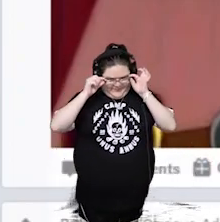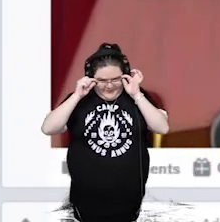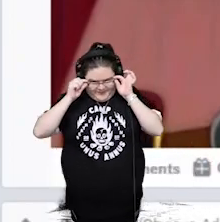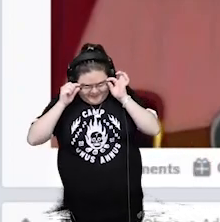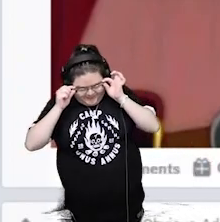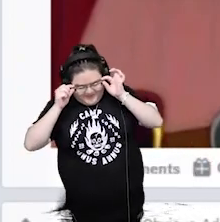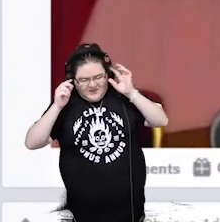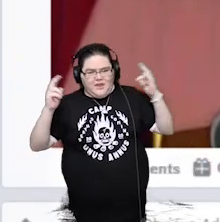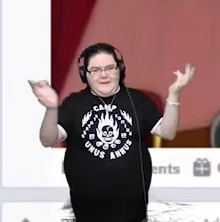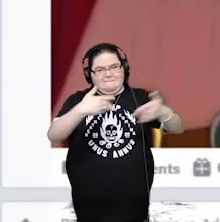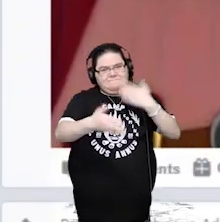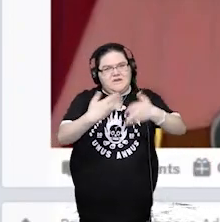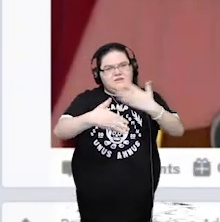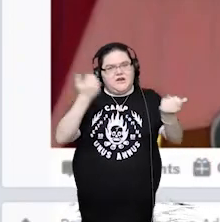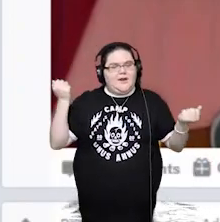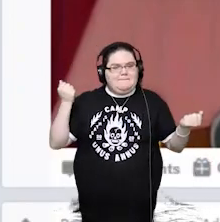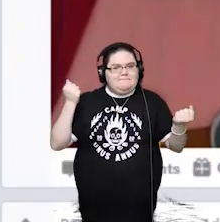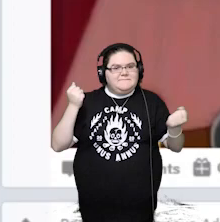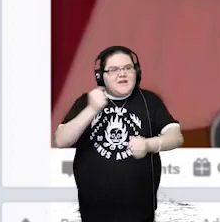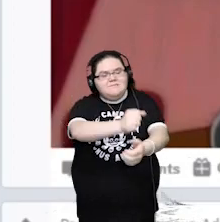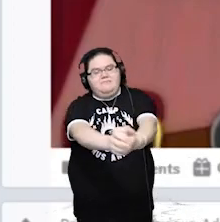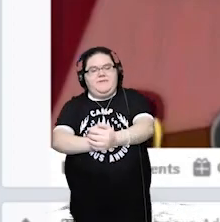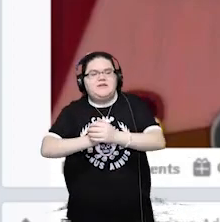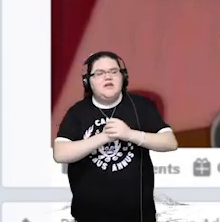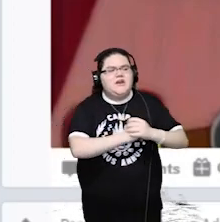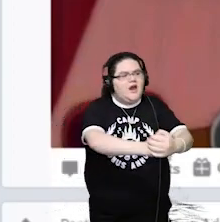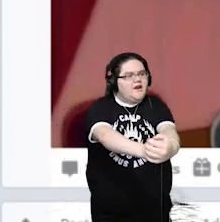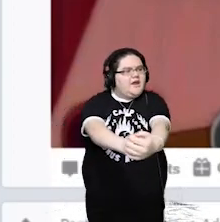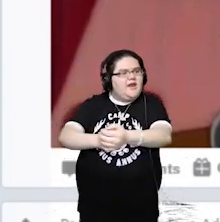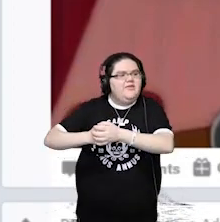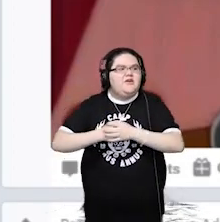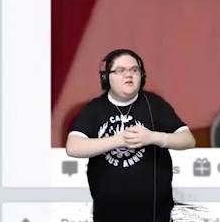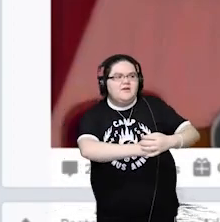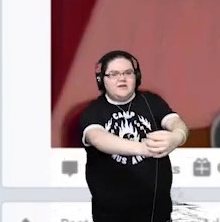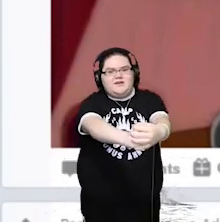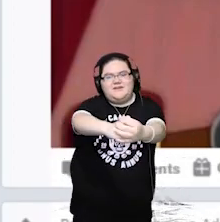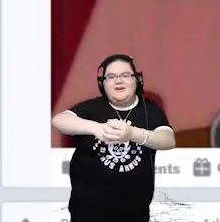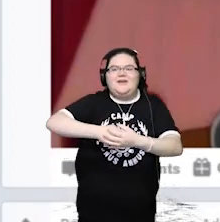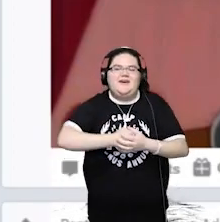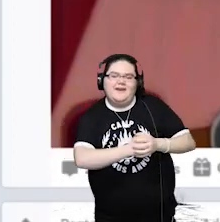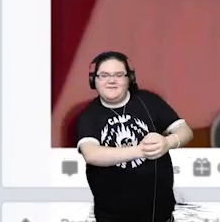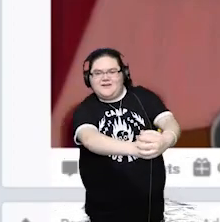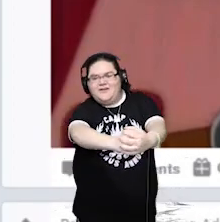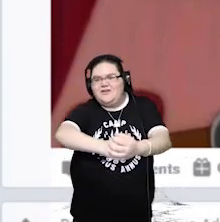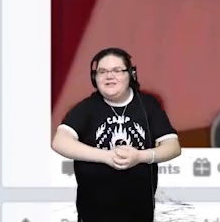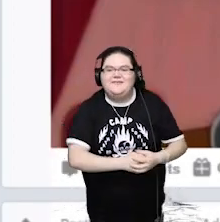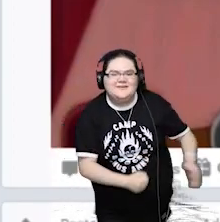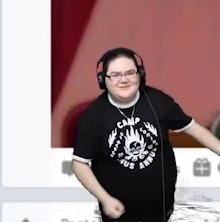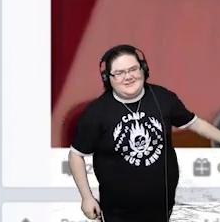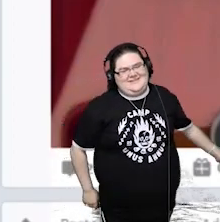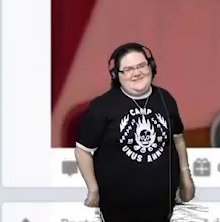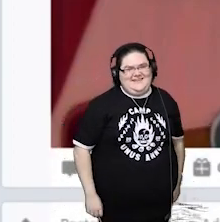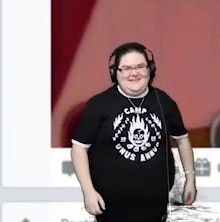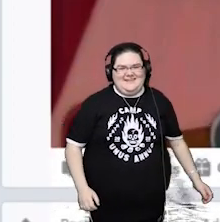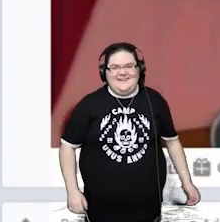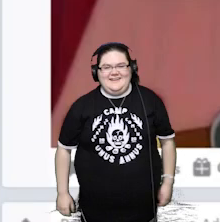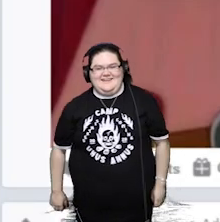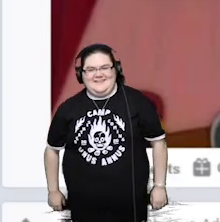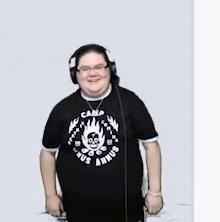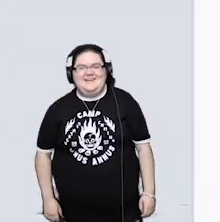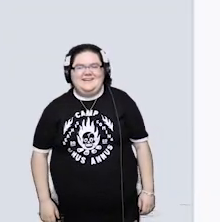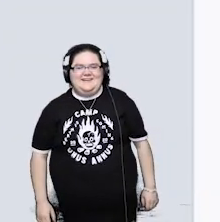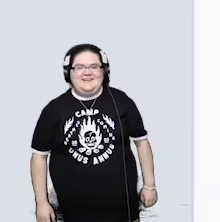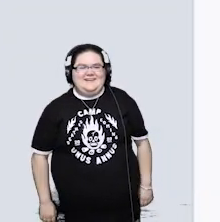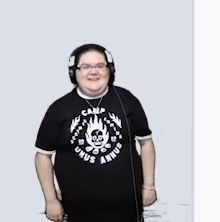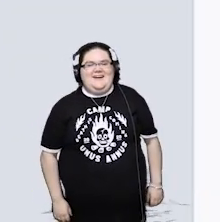enjoying mixing it up. So if you've got any cool suggestions, mix it up. Get them on the Reddit. Mix it up together. Enjoy the Reddit videos. They're super